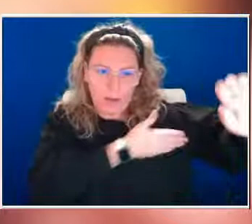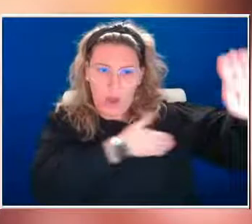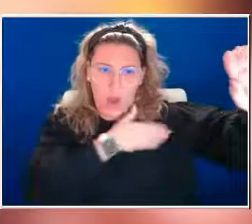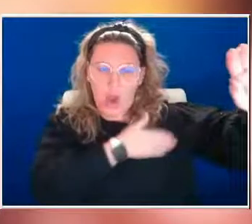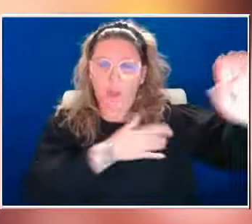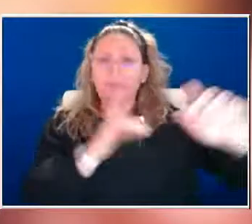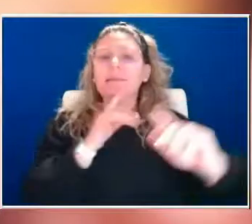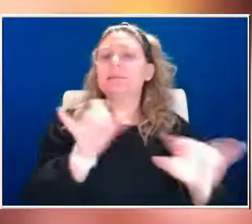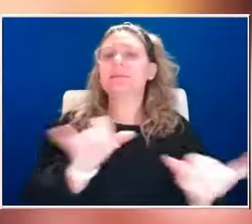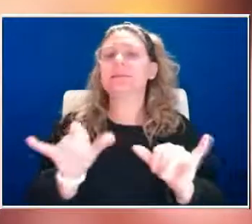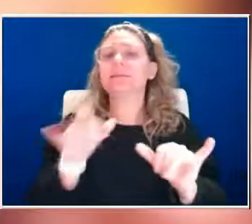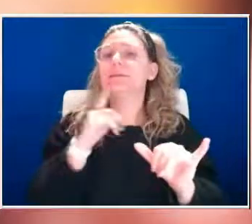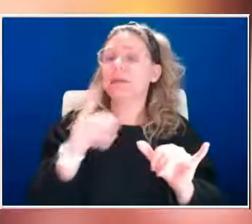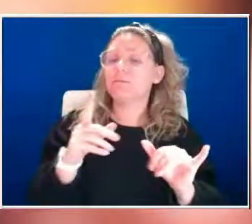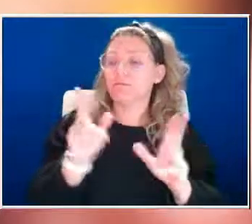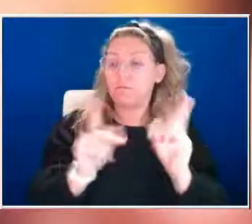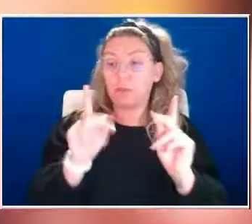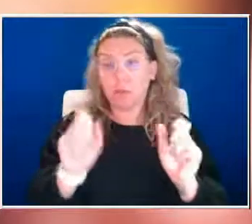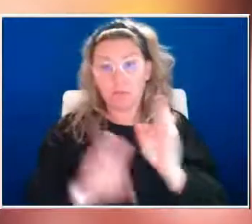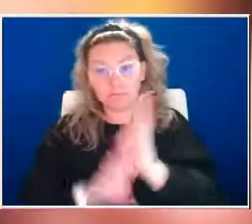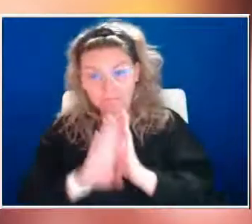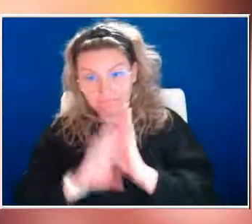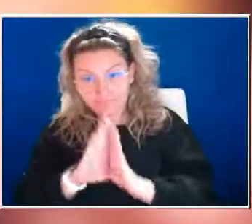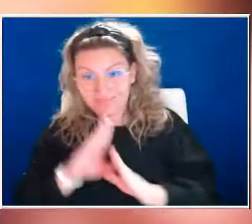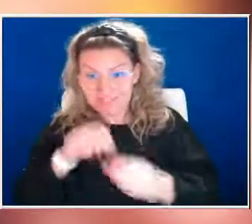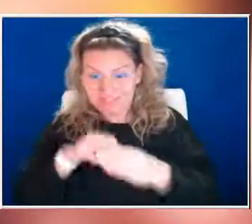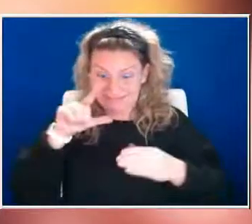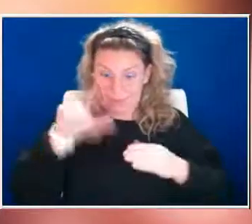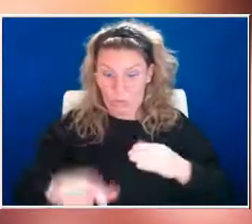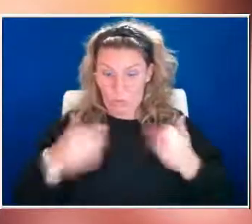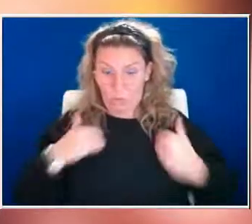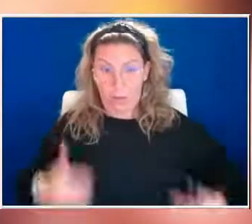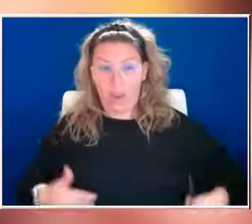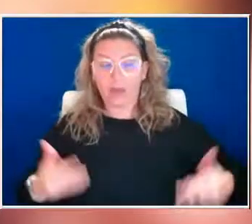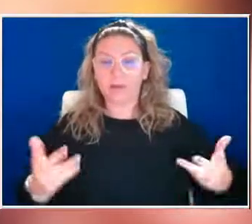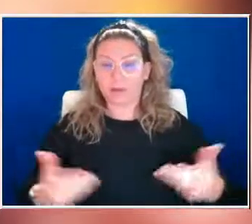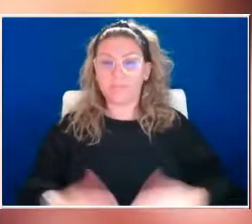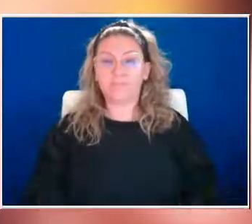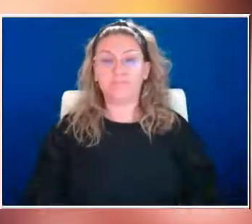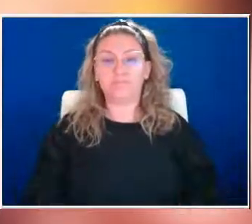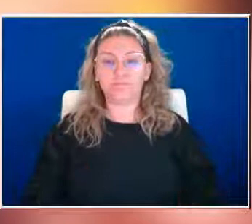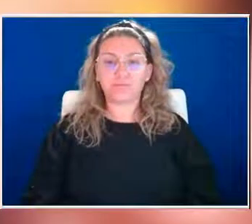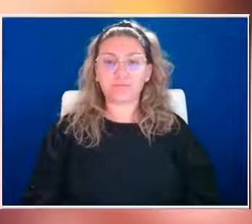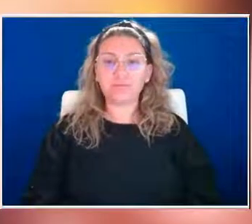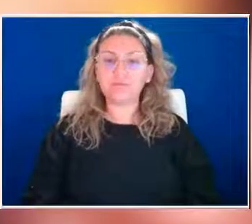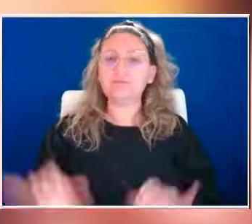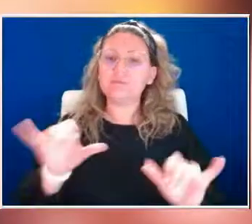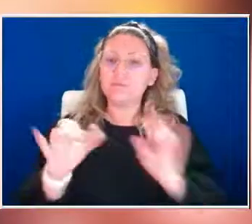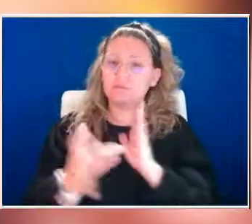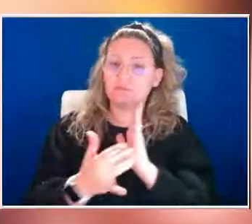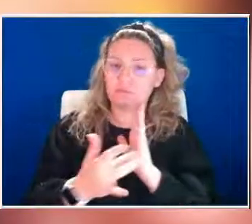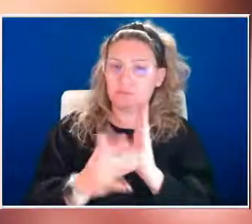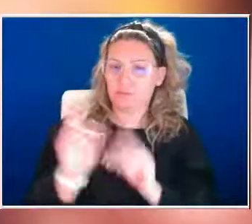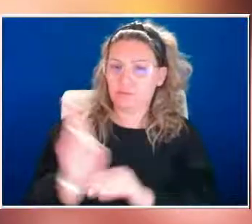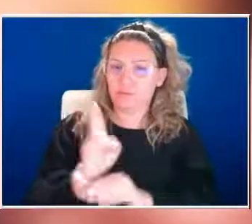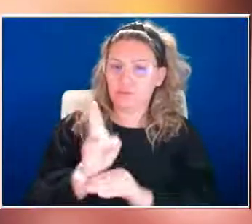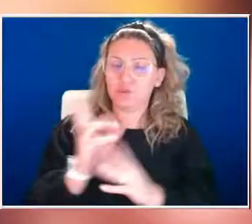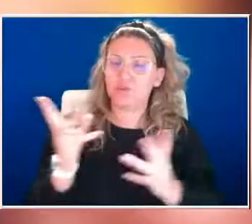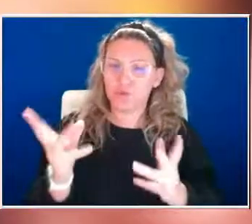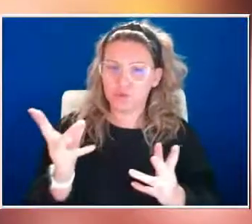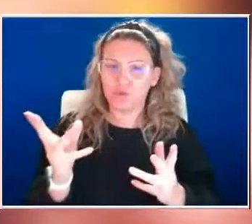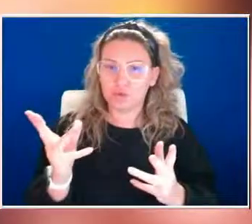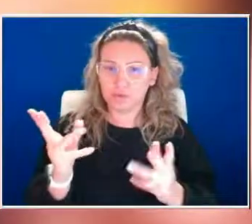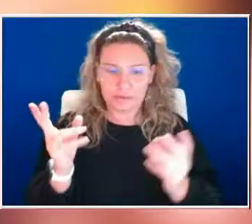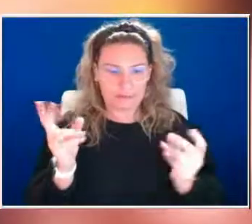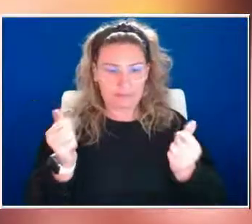same extension, people can develop lymphedema in their lower extremities. The same techniques that we would use, an